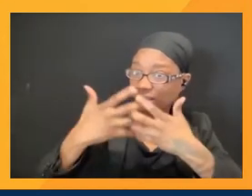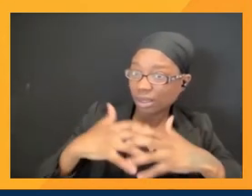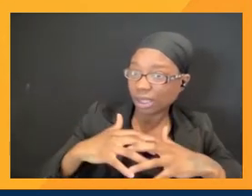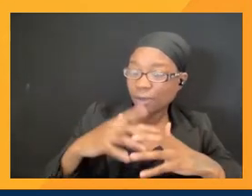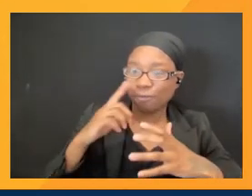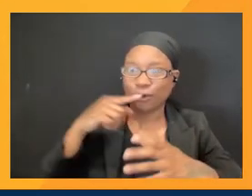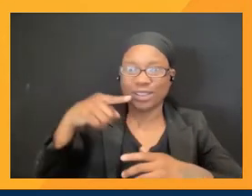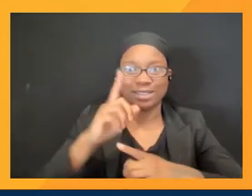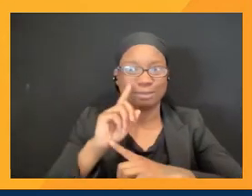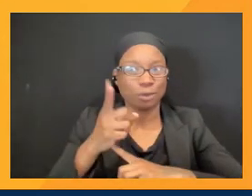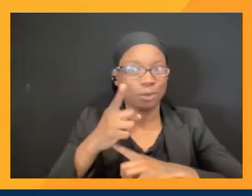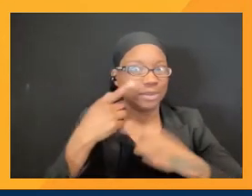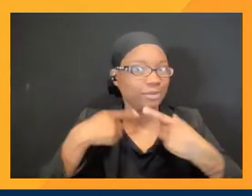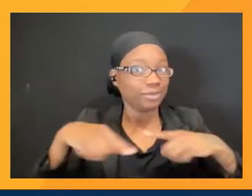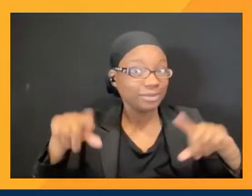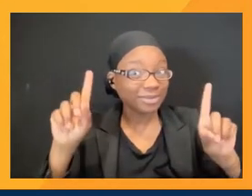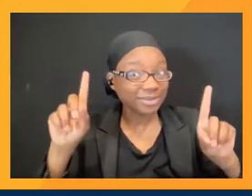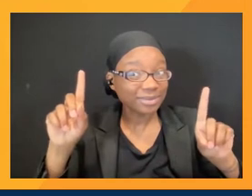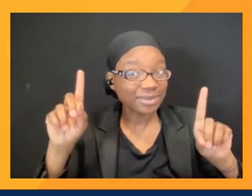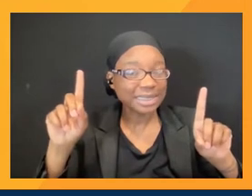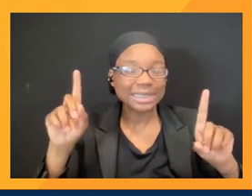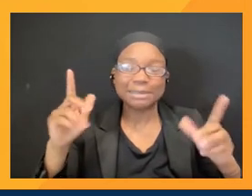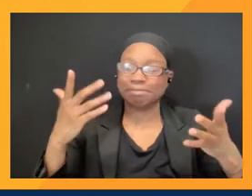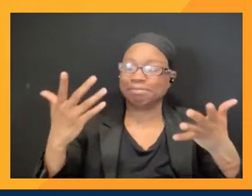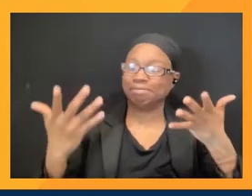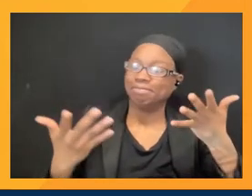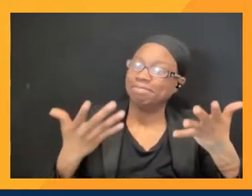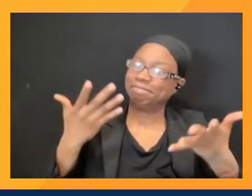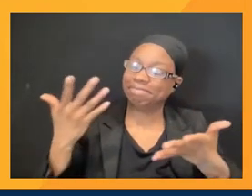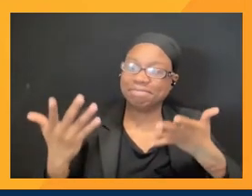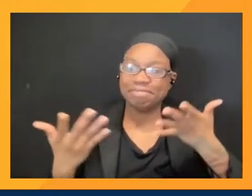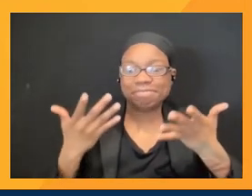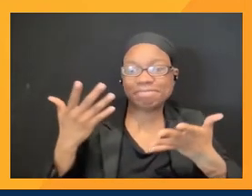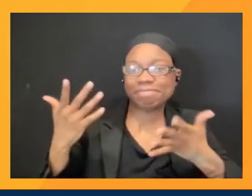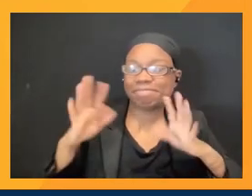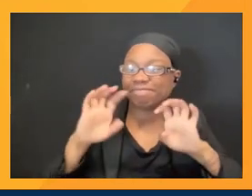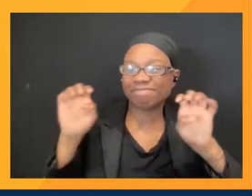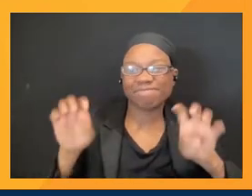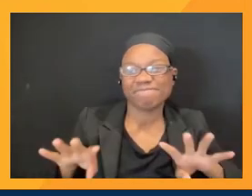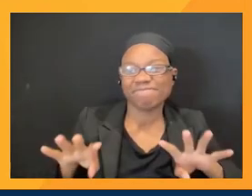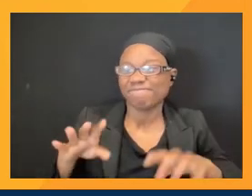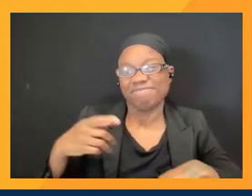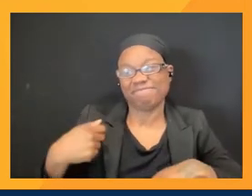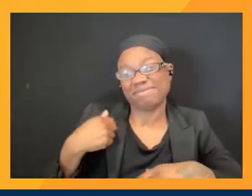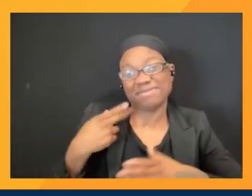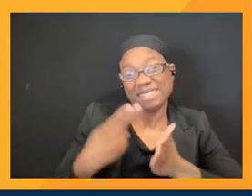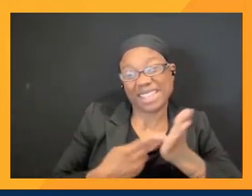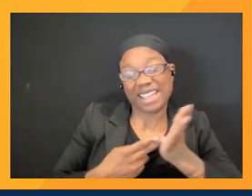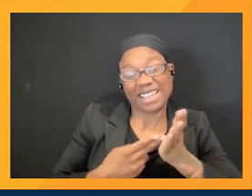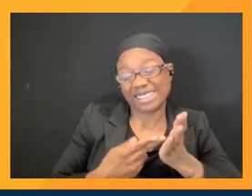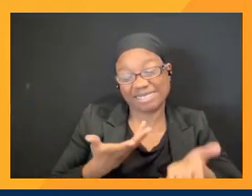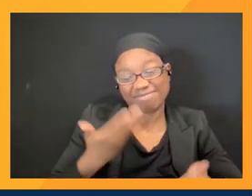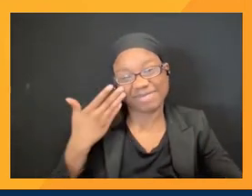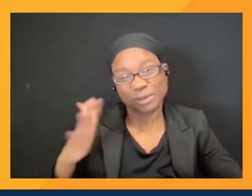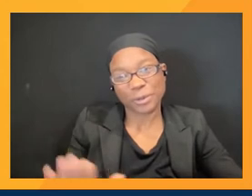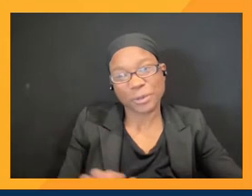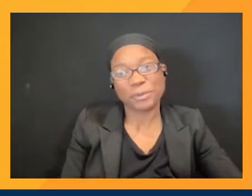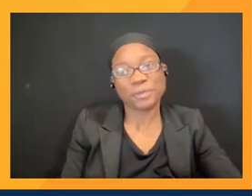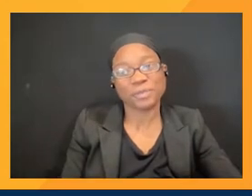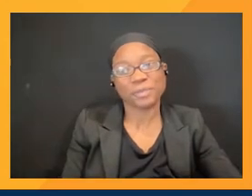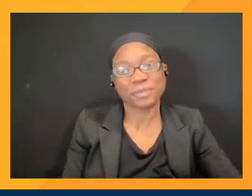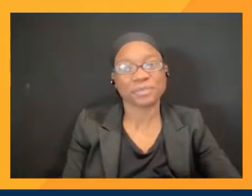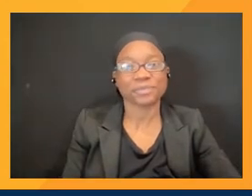the undocumented Latino community, and how some of the discussions that we've had translate to that world. So I'll